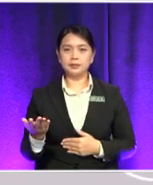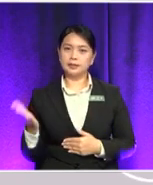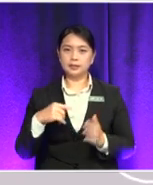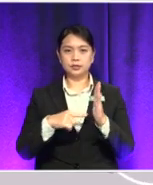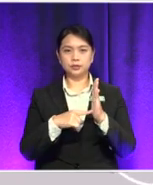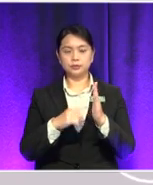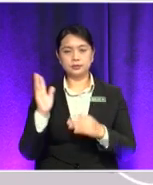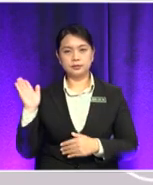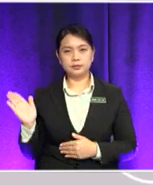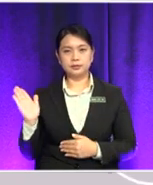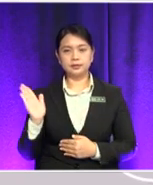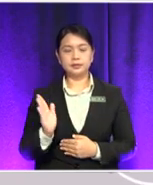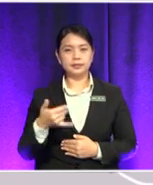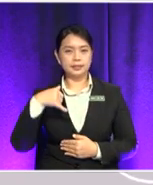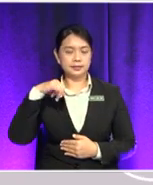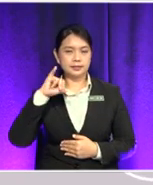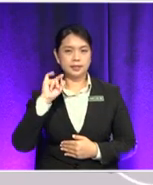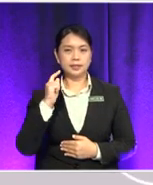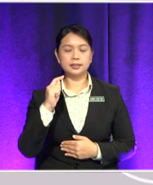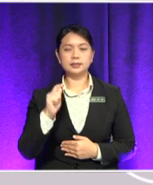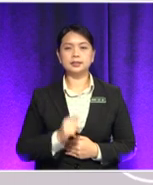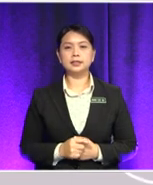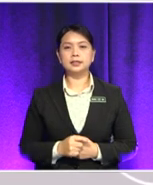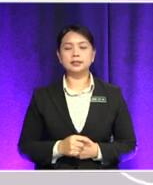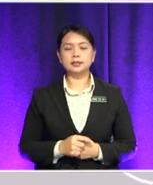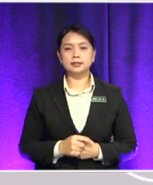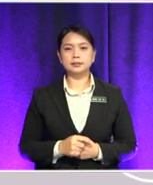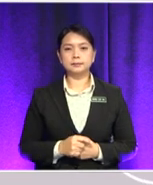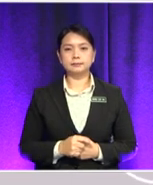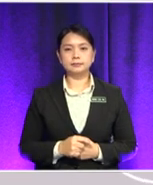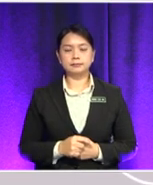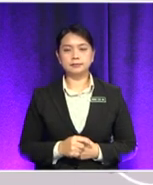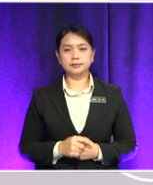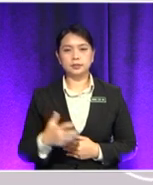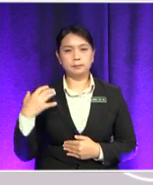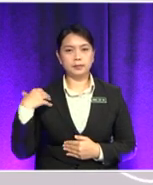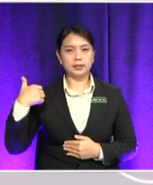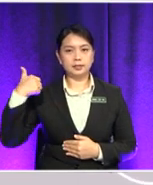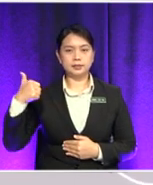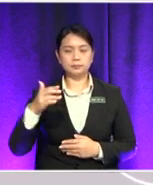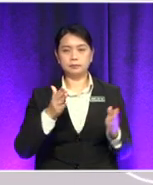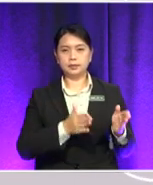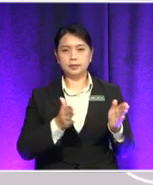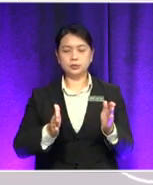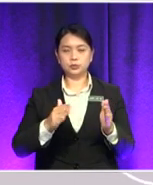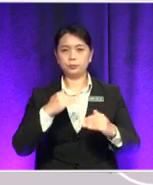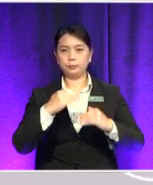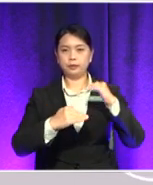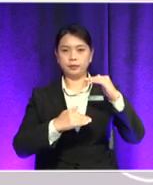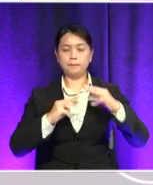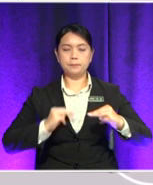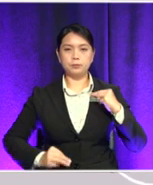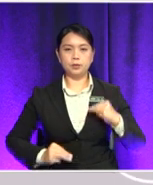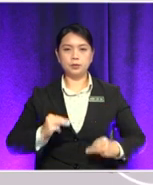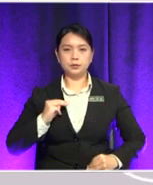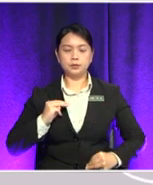one. Yesterday, the mayor of Mayfield announced plans to build a modern shopping centre in